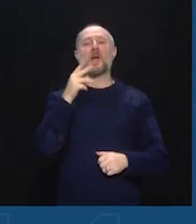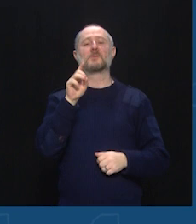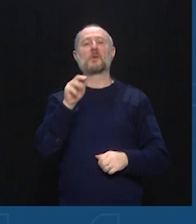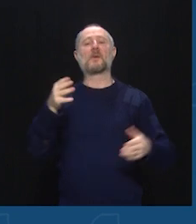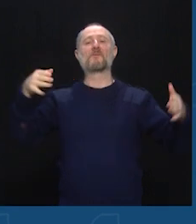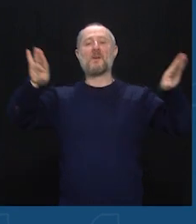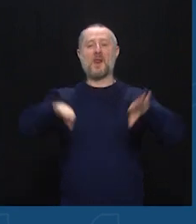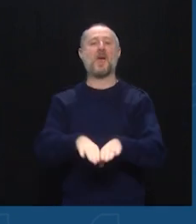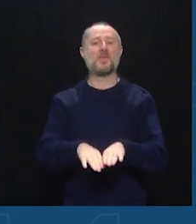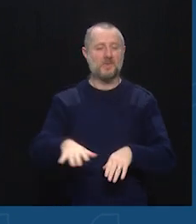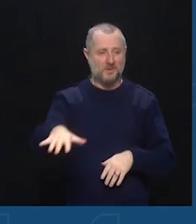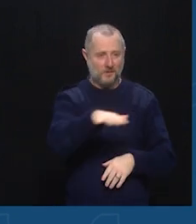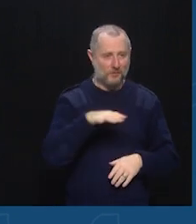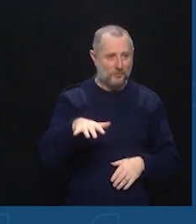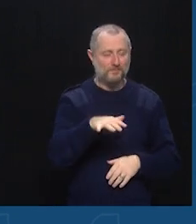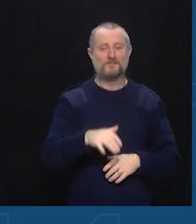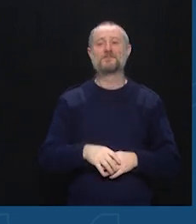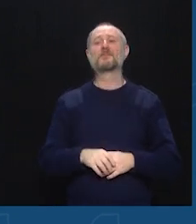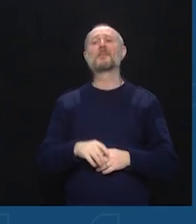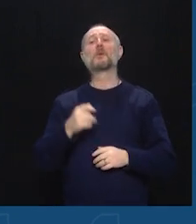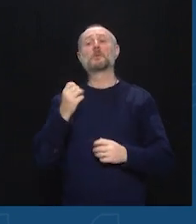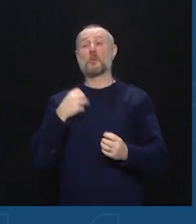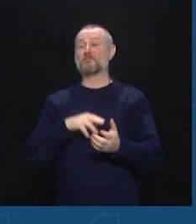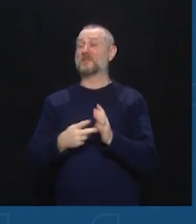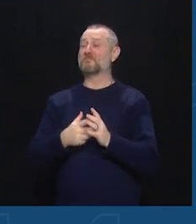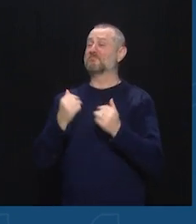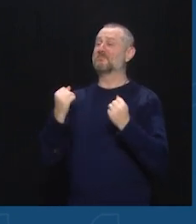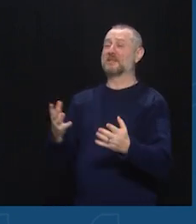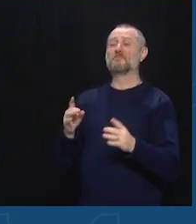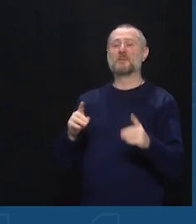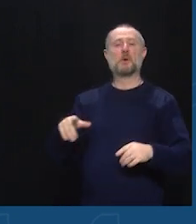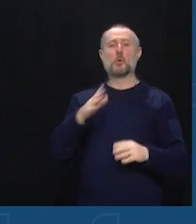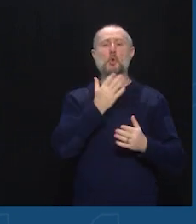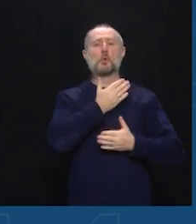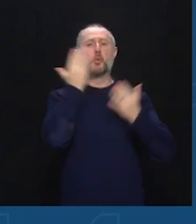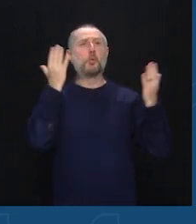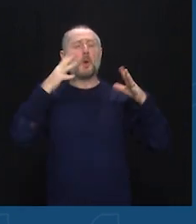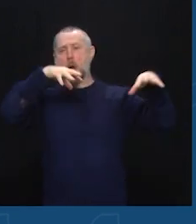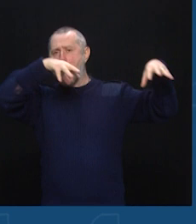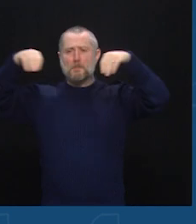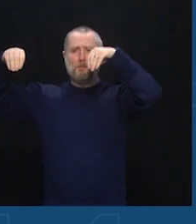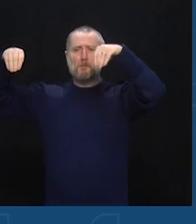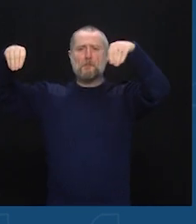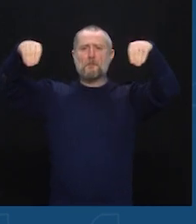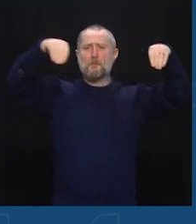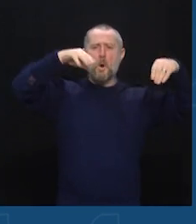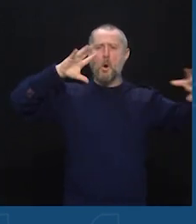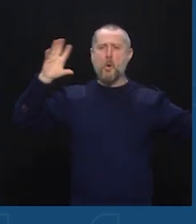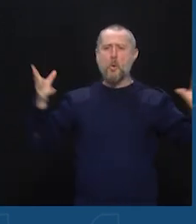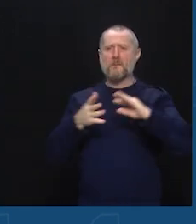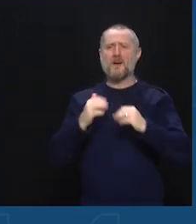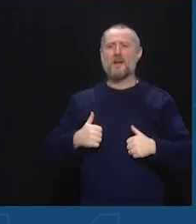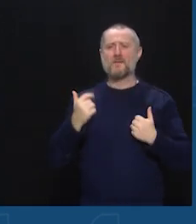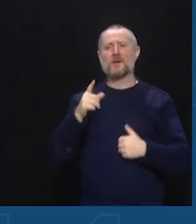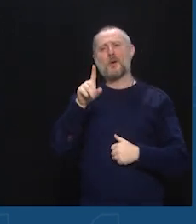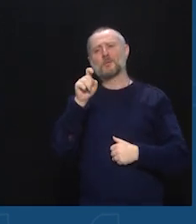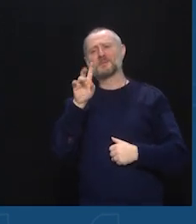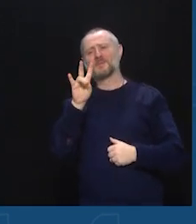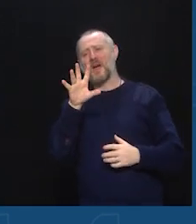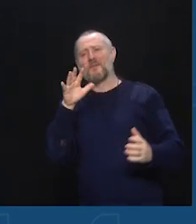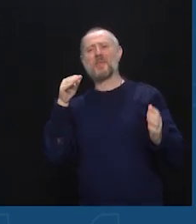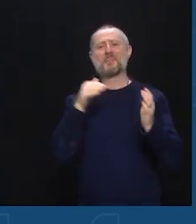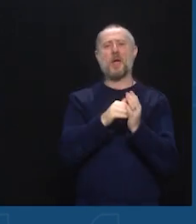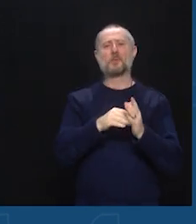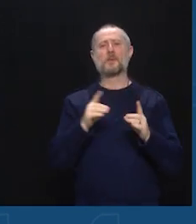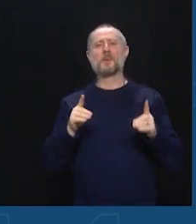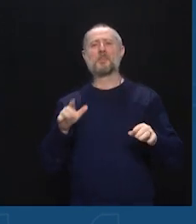in Ulster County. That is a lot of people, given that the population is 175,000. It's a lot of families who are without power